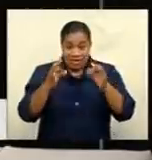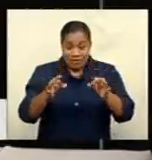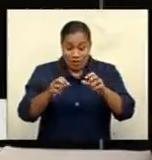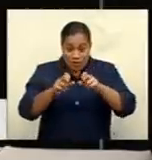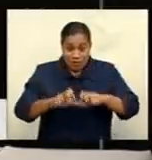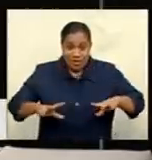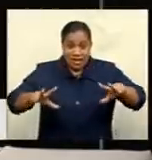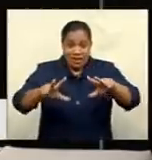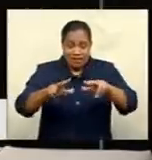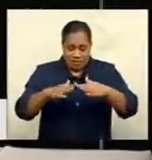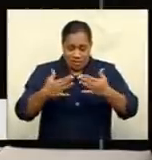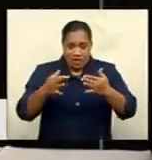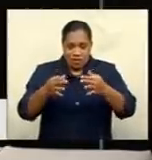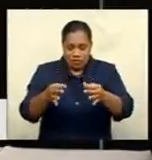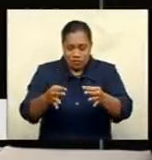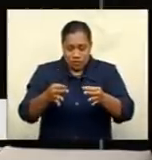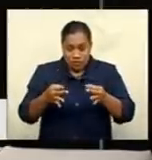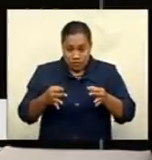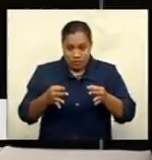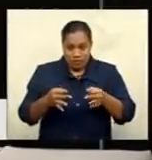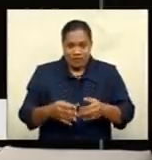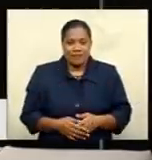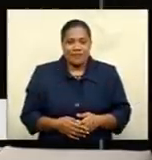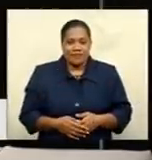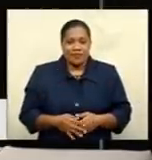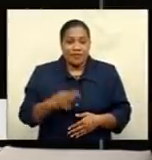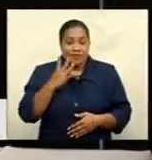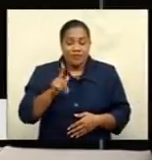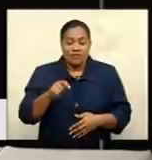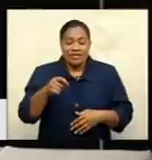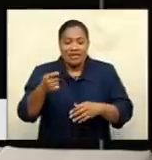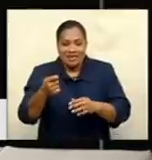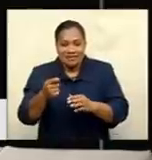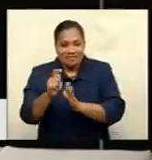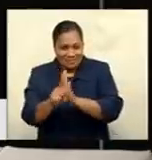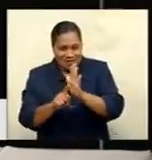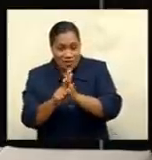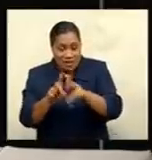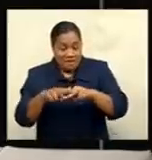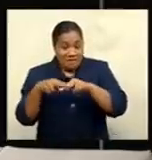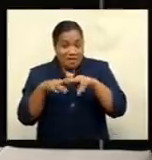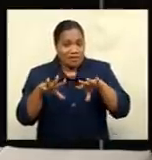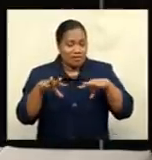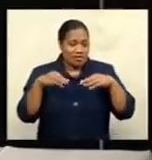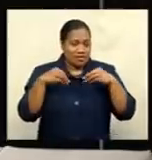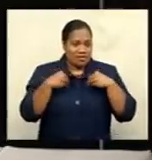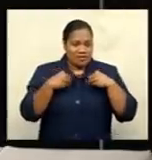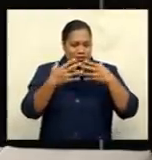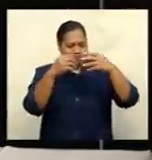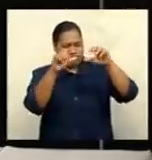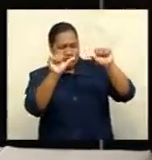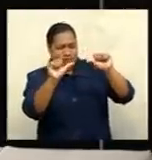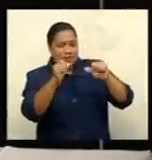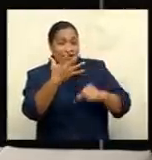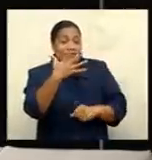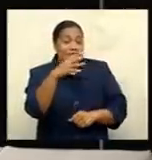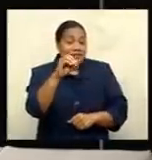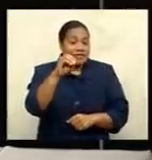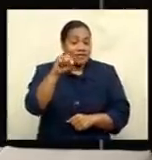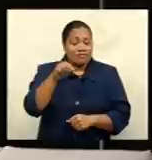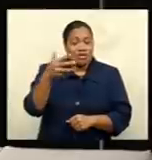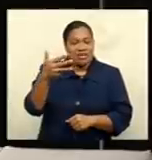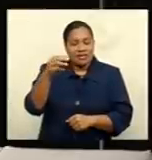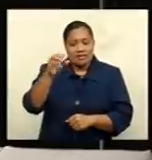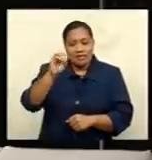has been shifted back and will come into effect in the next hour as Fiji has received or achieved 50.9%